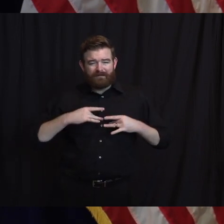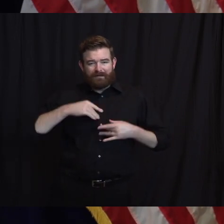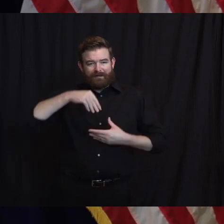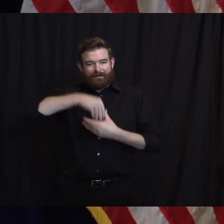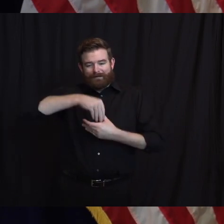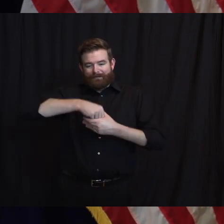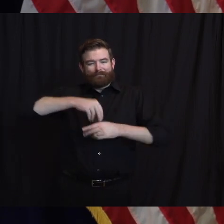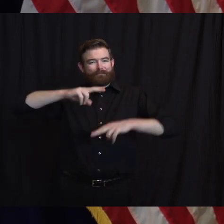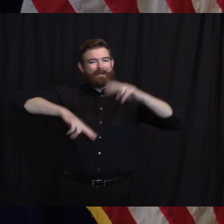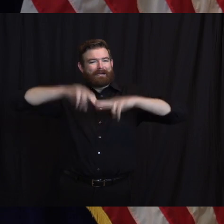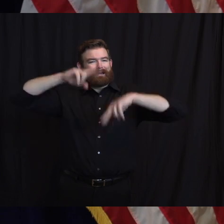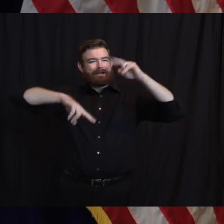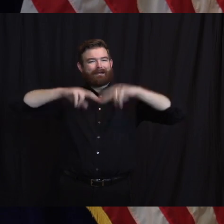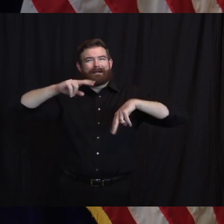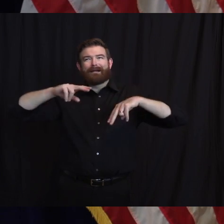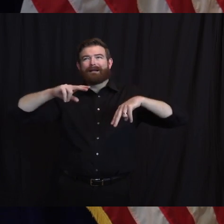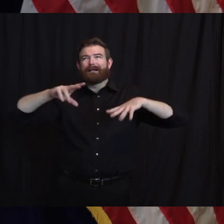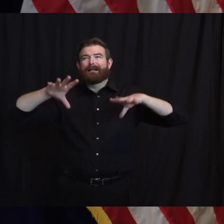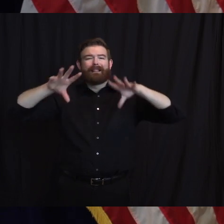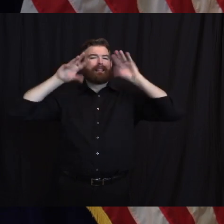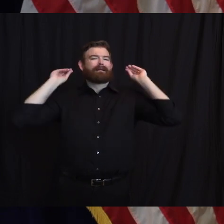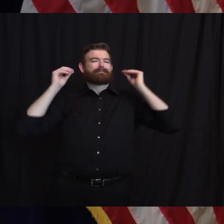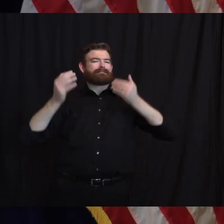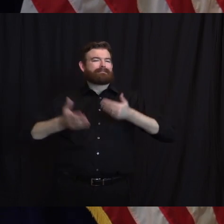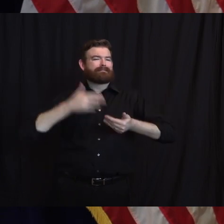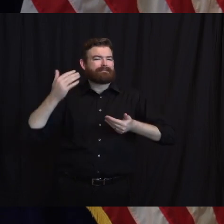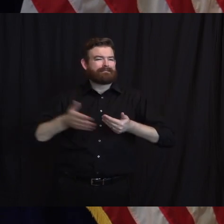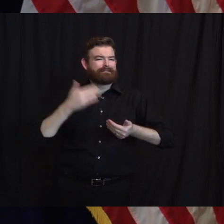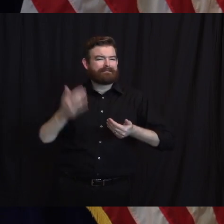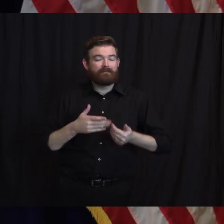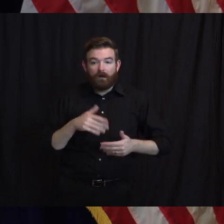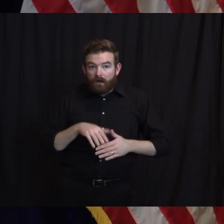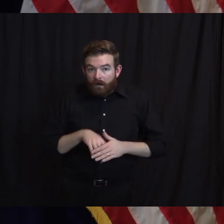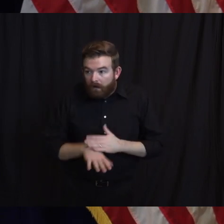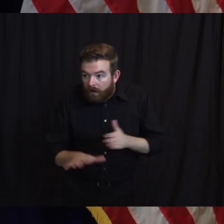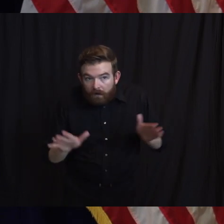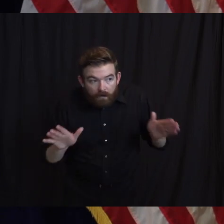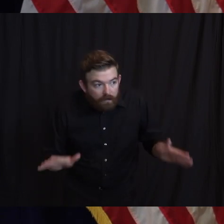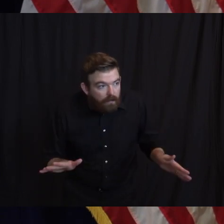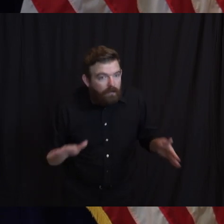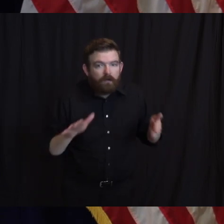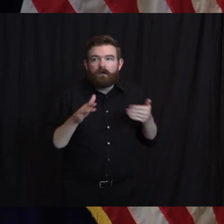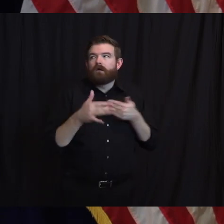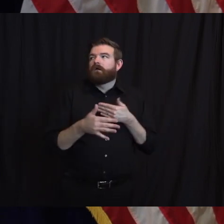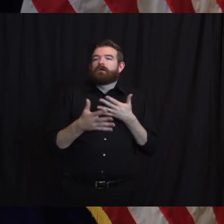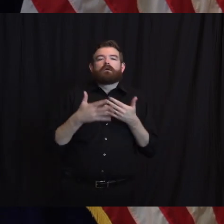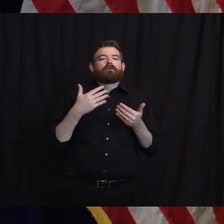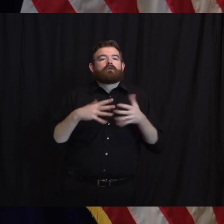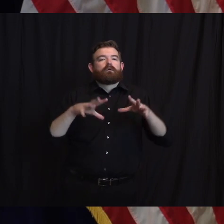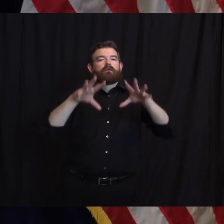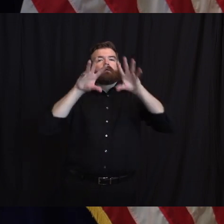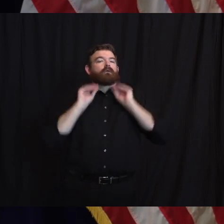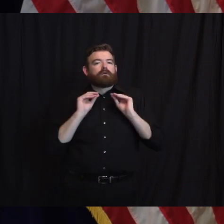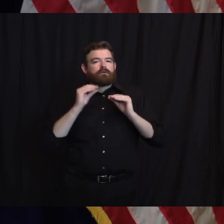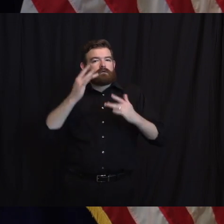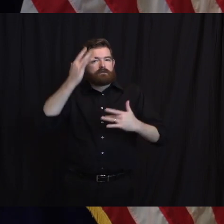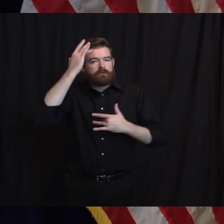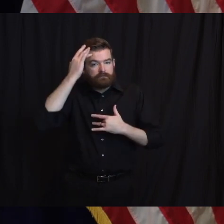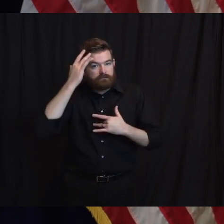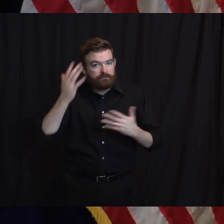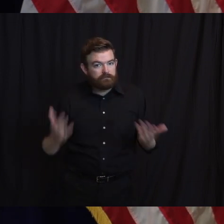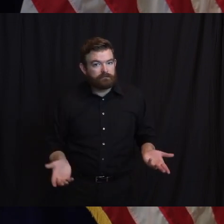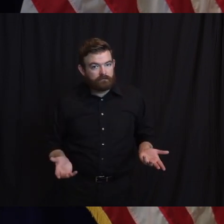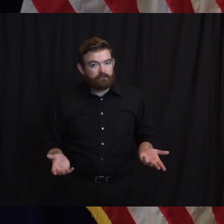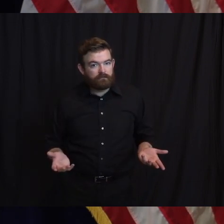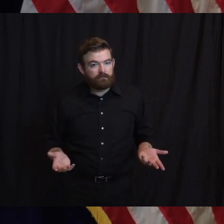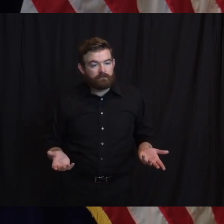taken. And I would just say to folks, you're playing with fire. That doesn't mean you can't do it, but it has to be done the right way and at the